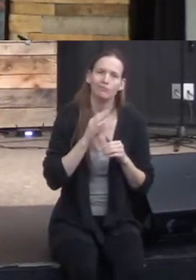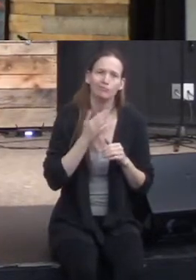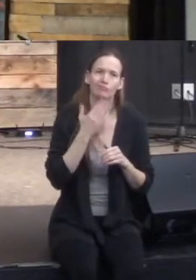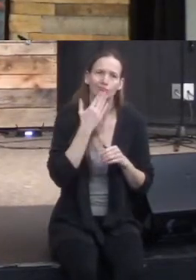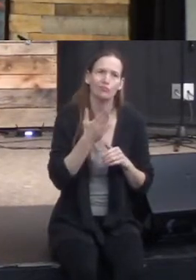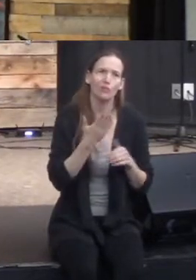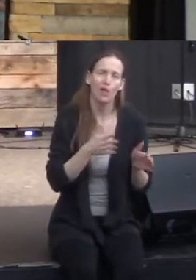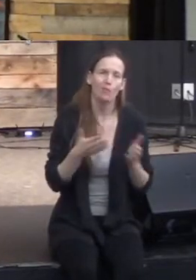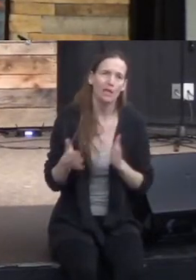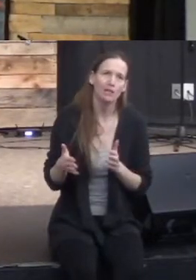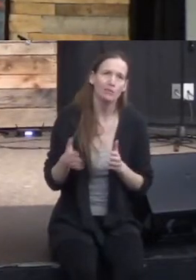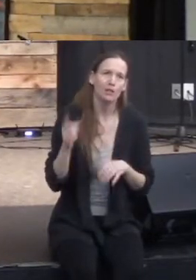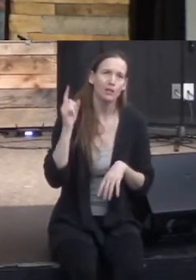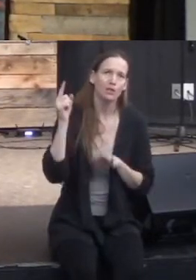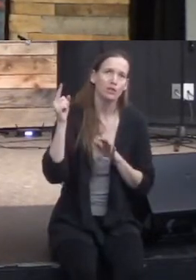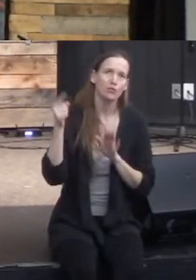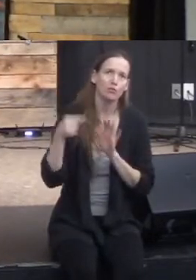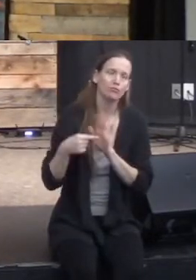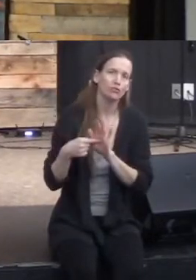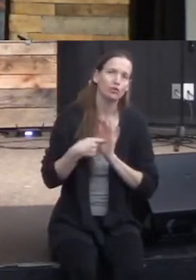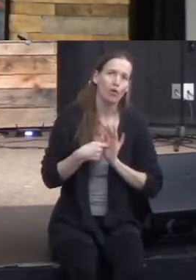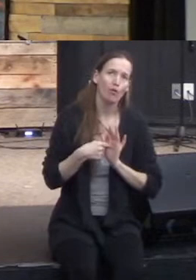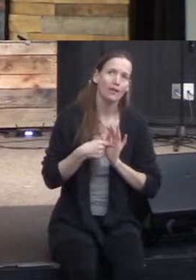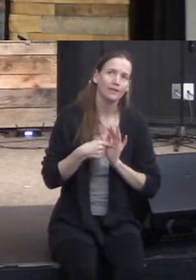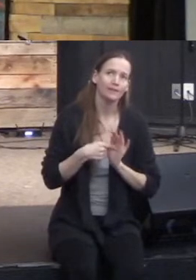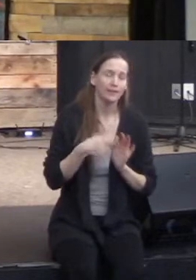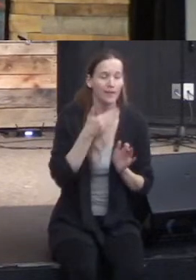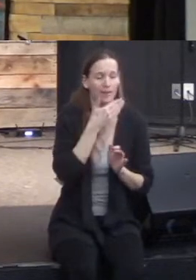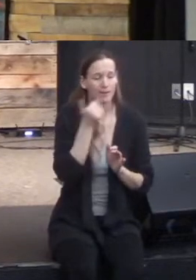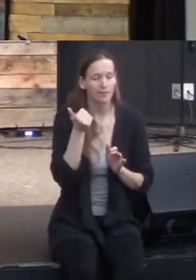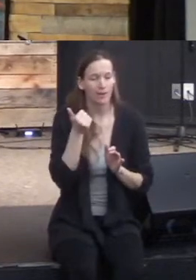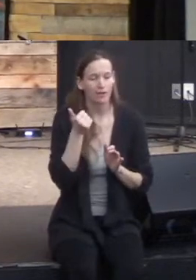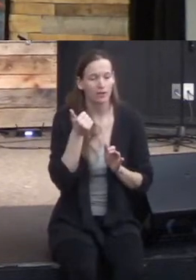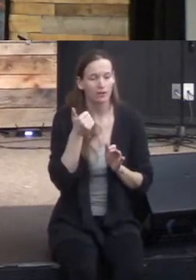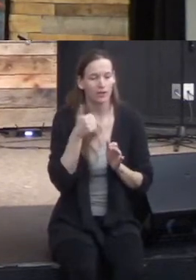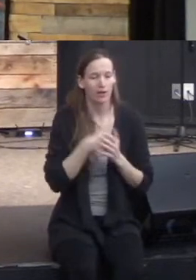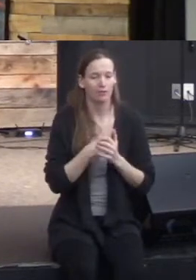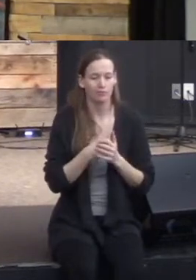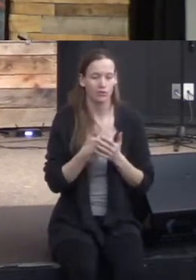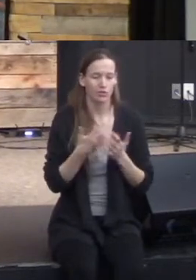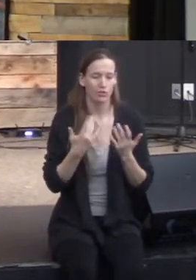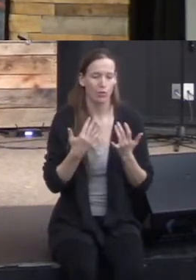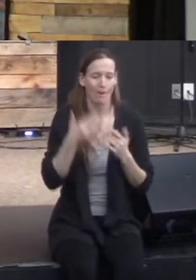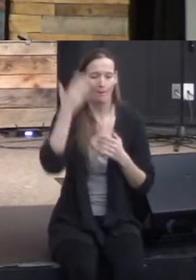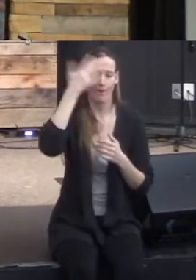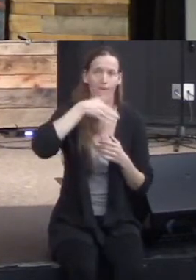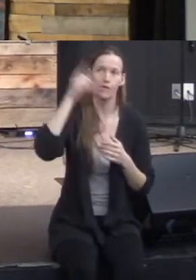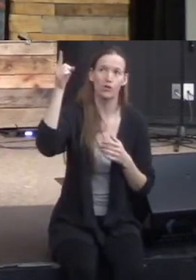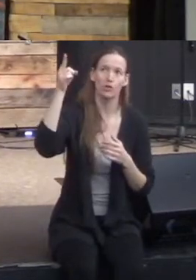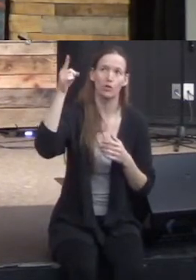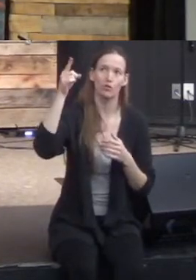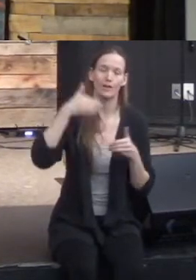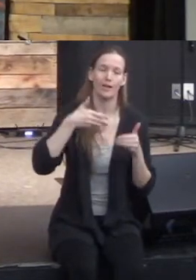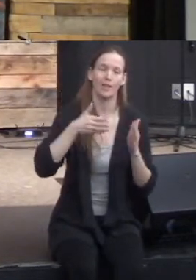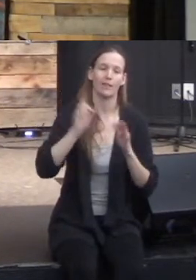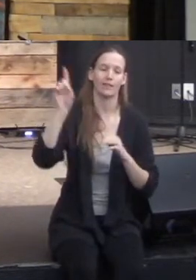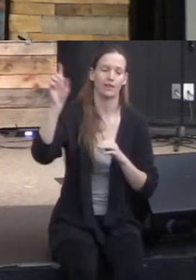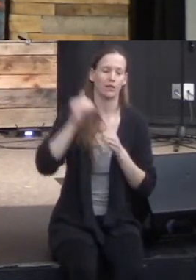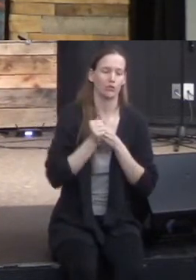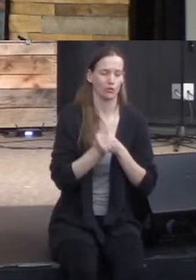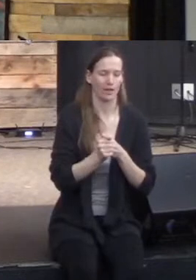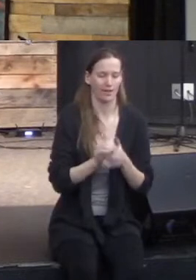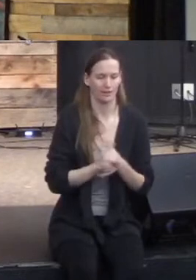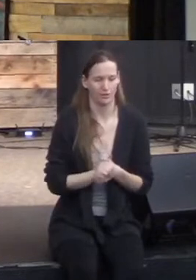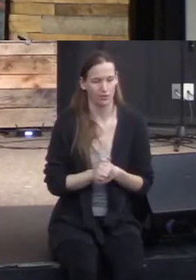us that sometimes it's just better to be before you and allow you to guide us. That's where January came from, this simple stripped